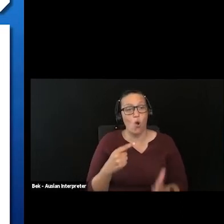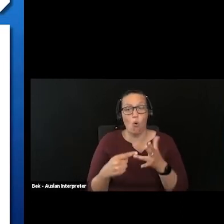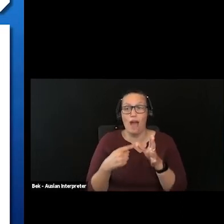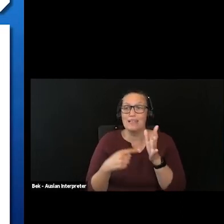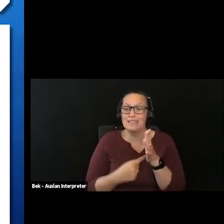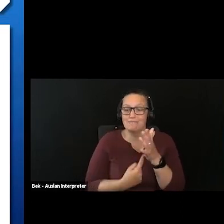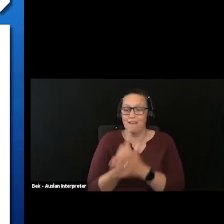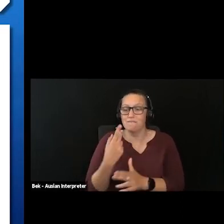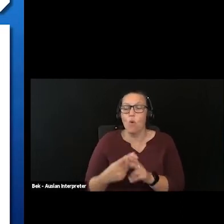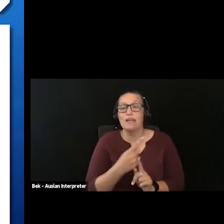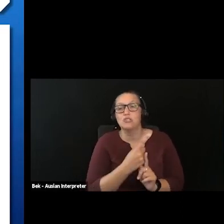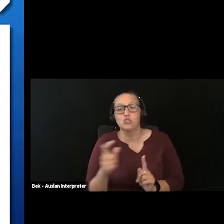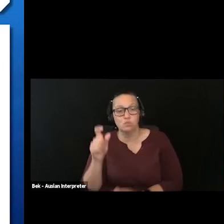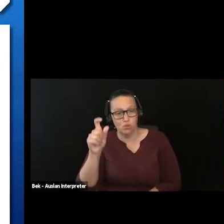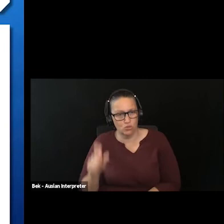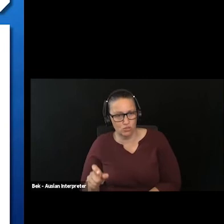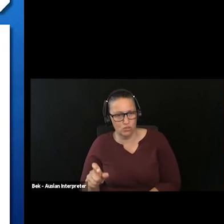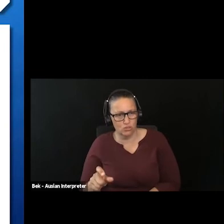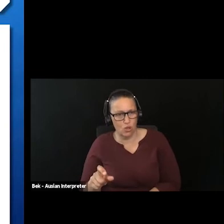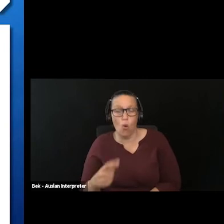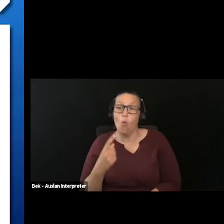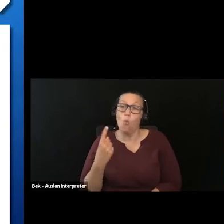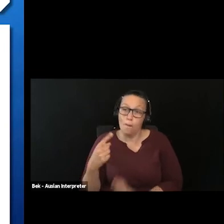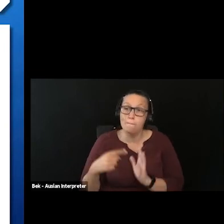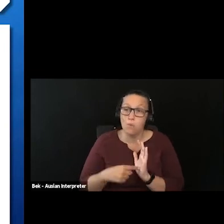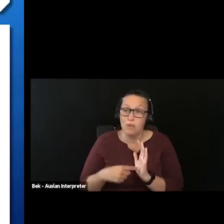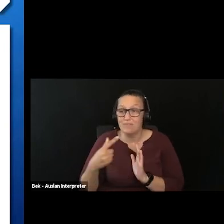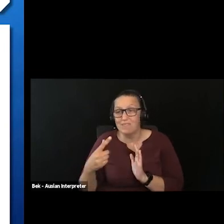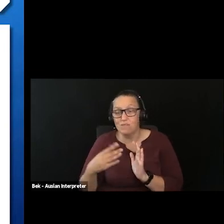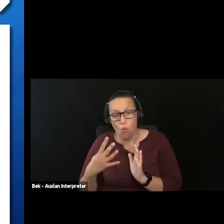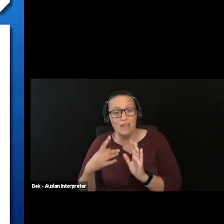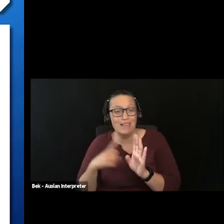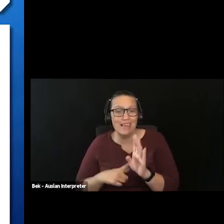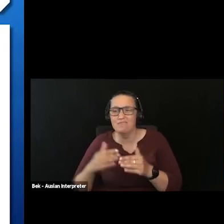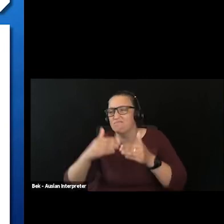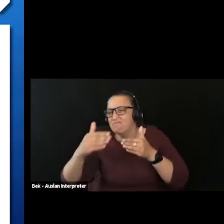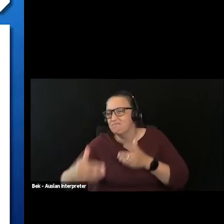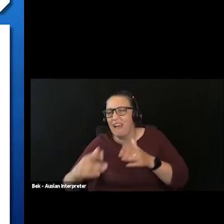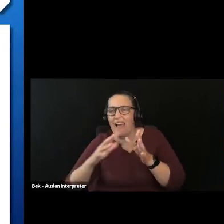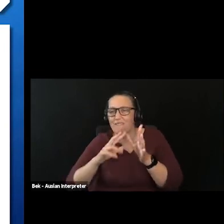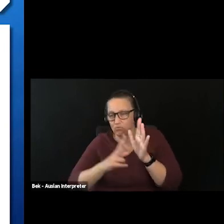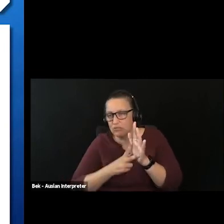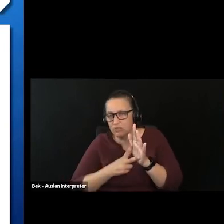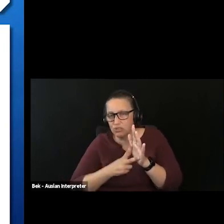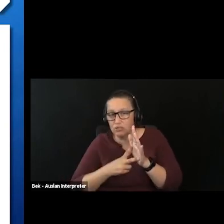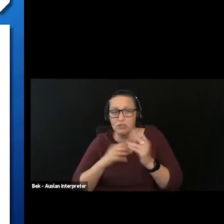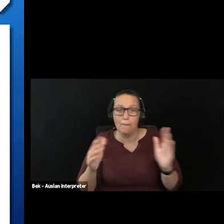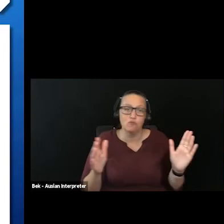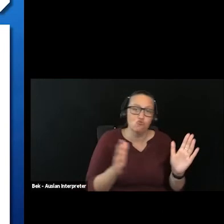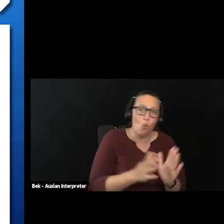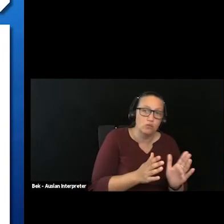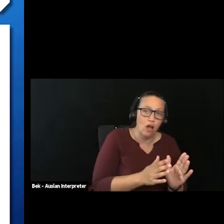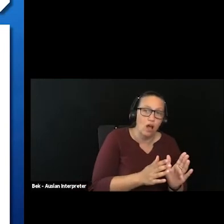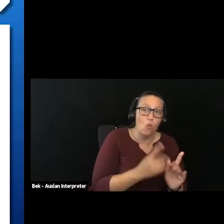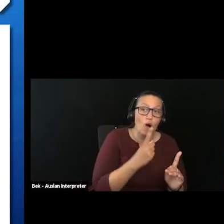a mean duration of 1.74 years. But of course, there was a wide variation in duration of the episodes from